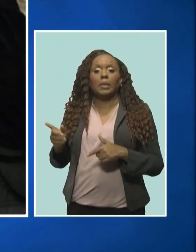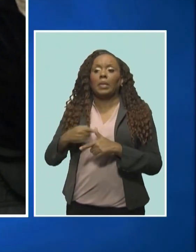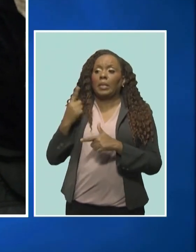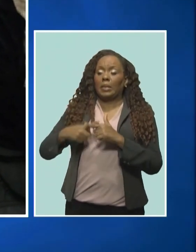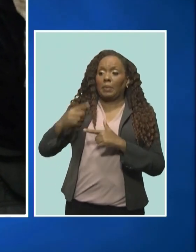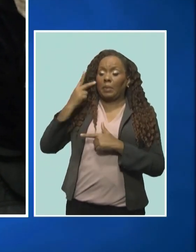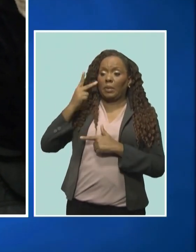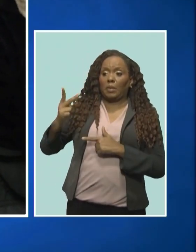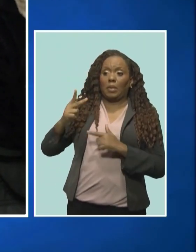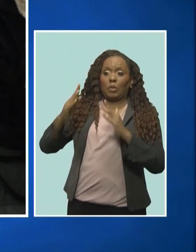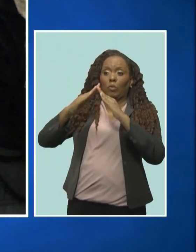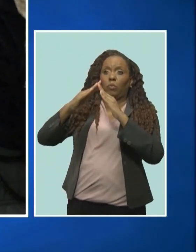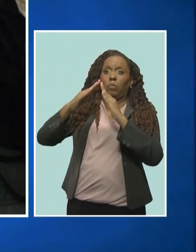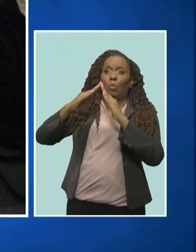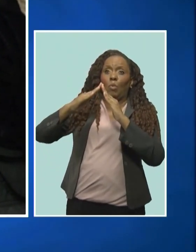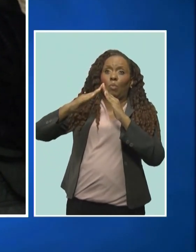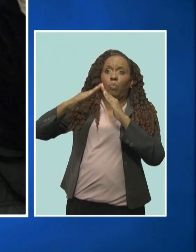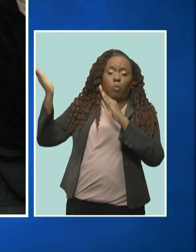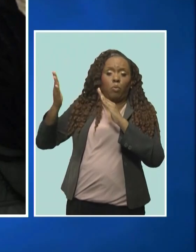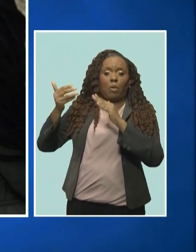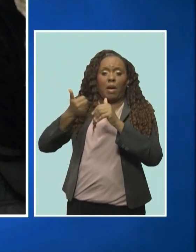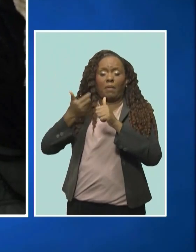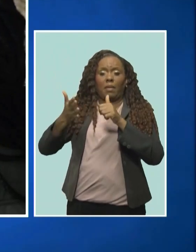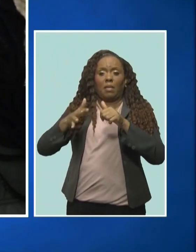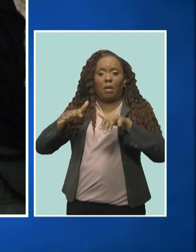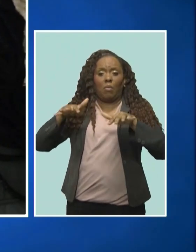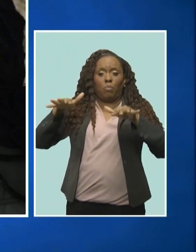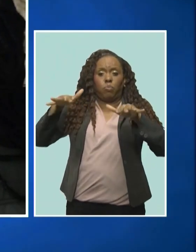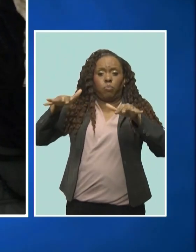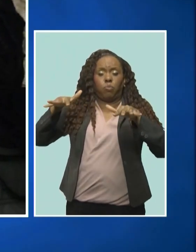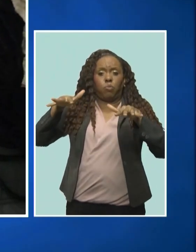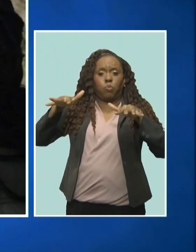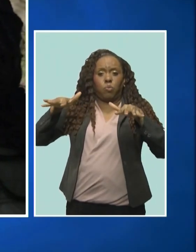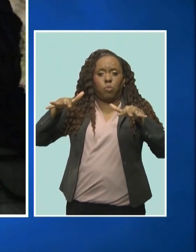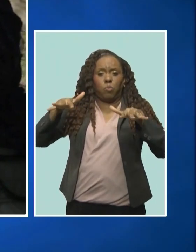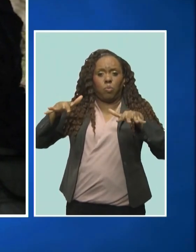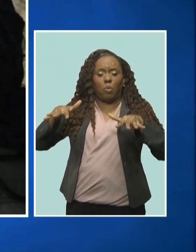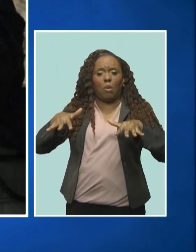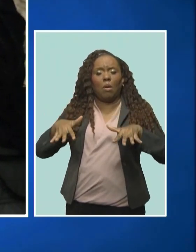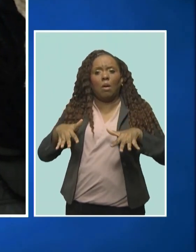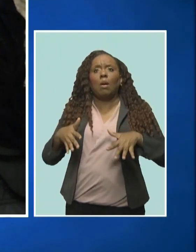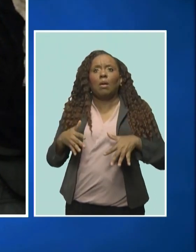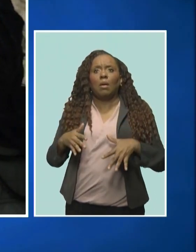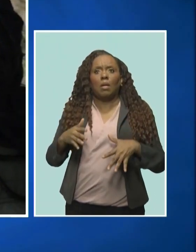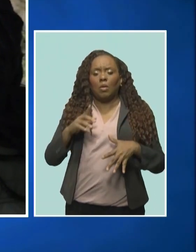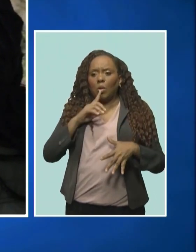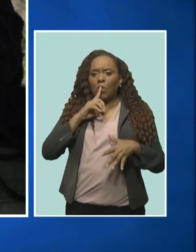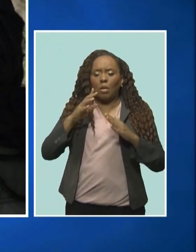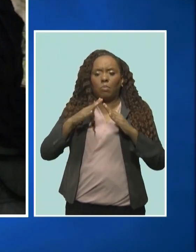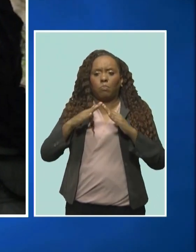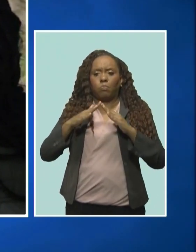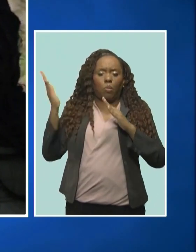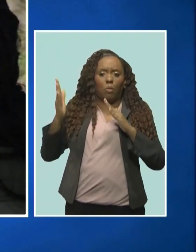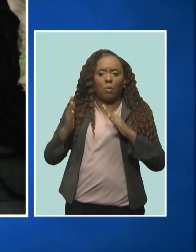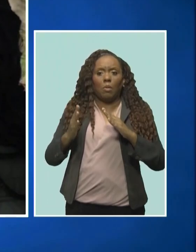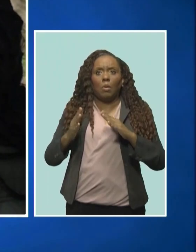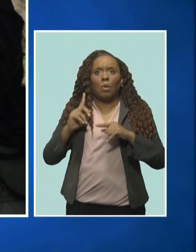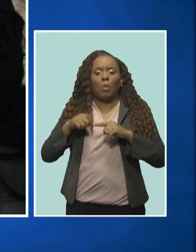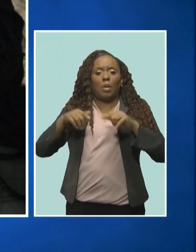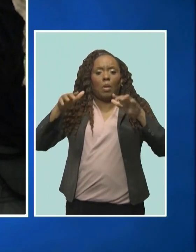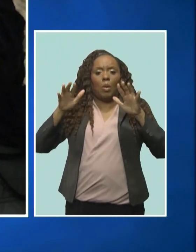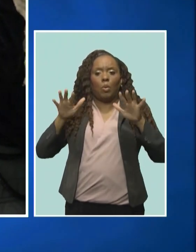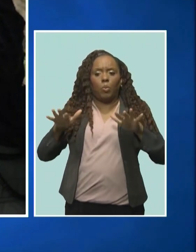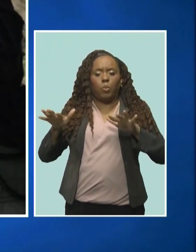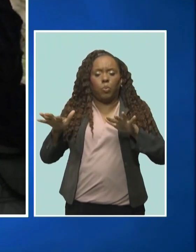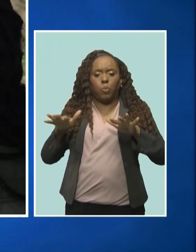letting go, and then the rafter start shaking like it, that also was going to just lift off. When it calmed down a bit, we tried